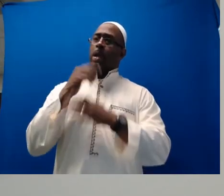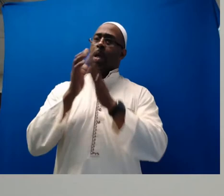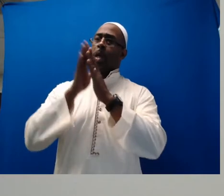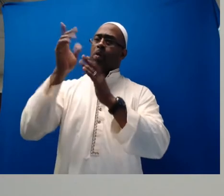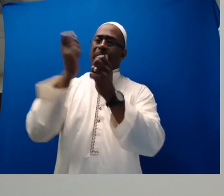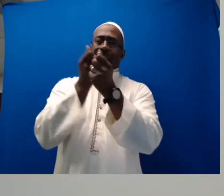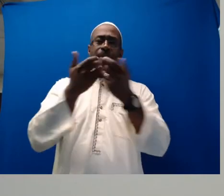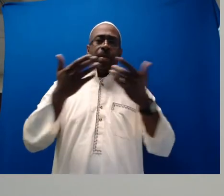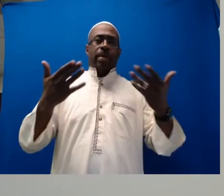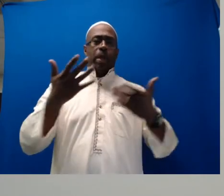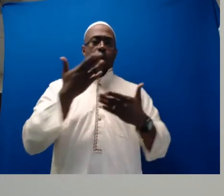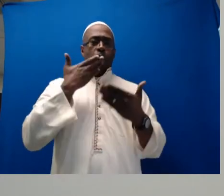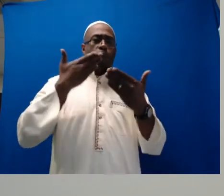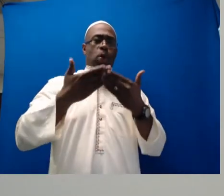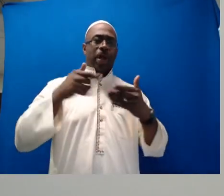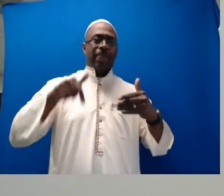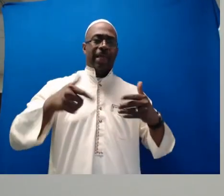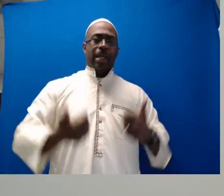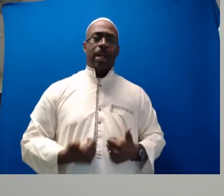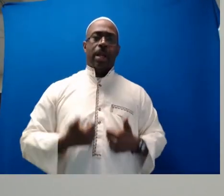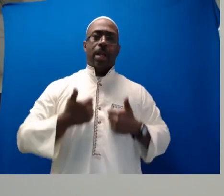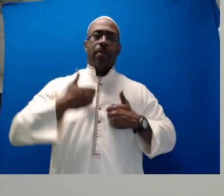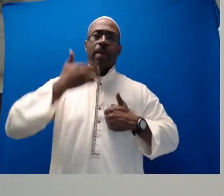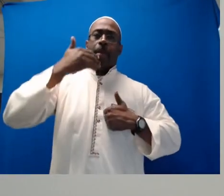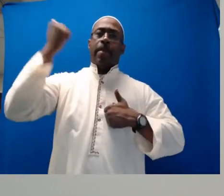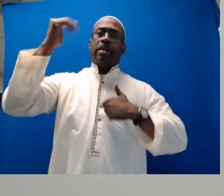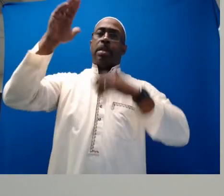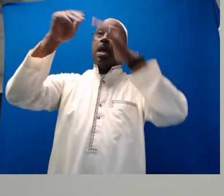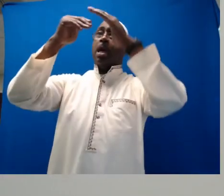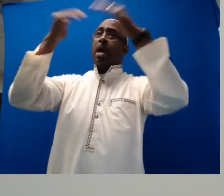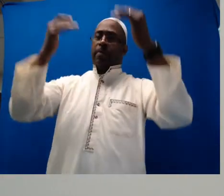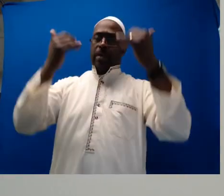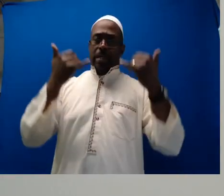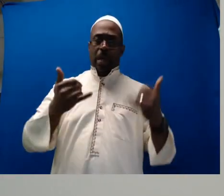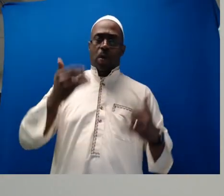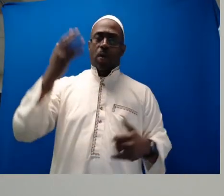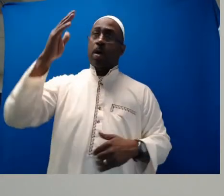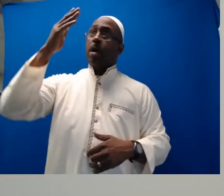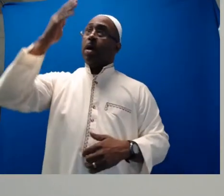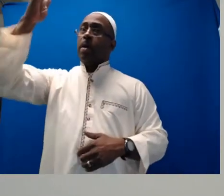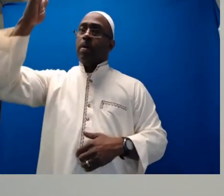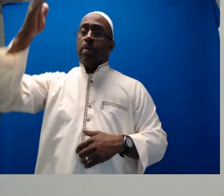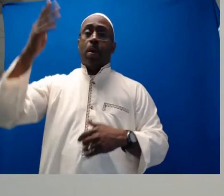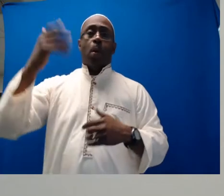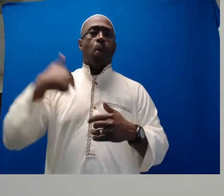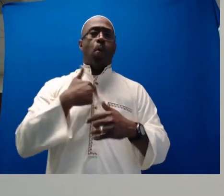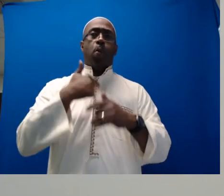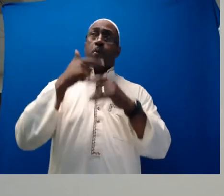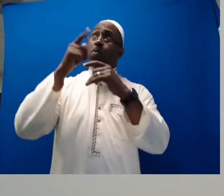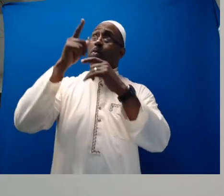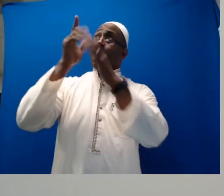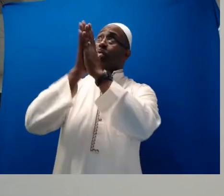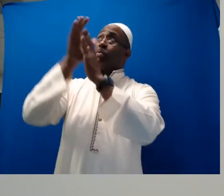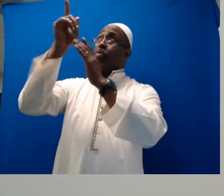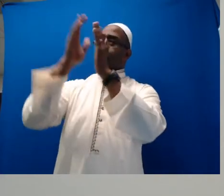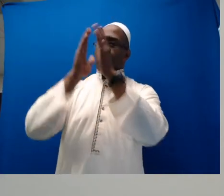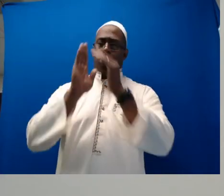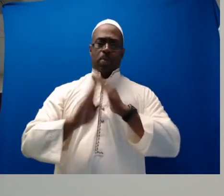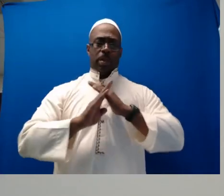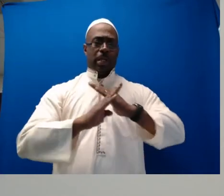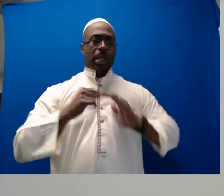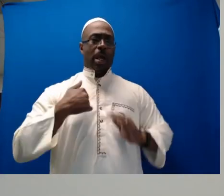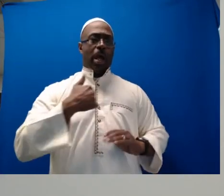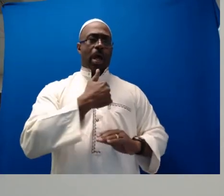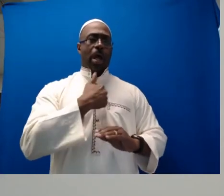this life and the best of paradise in the hereafter, and that you protect us from being harmed in this life and from